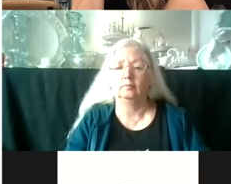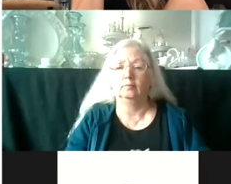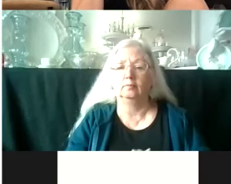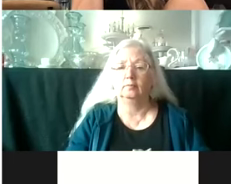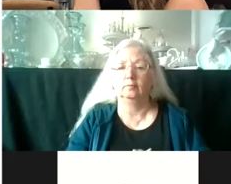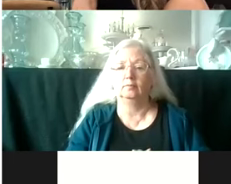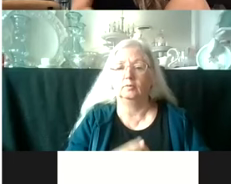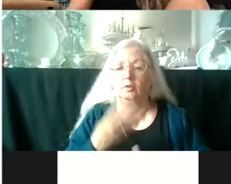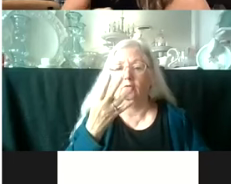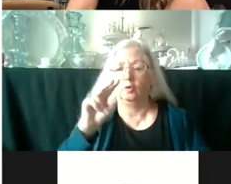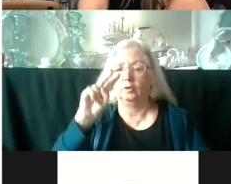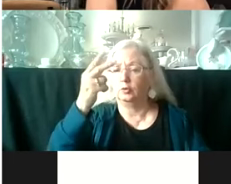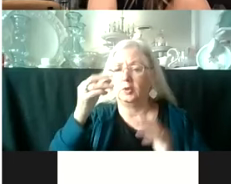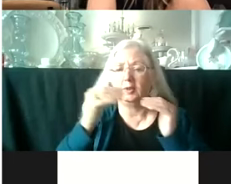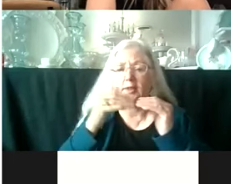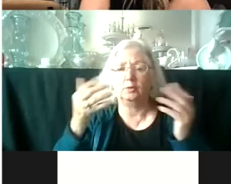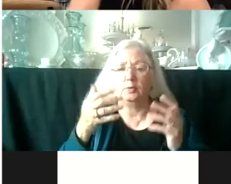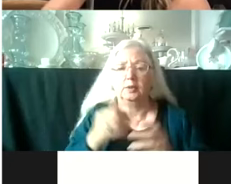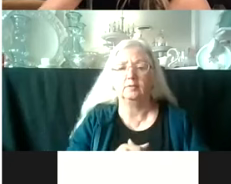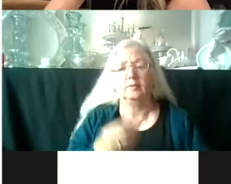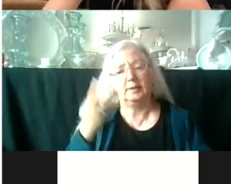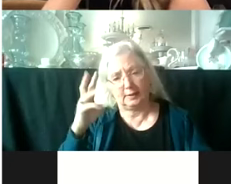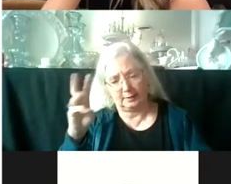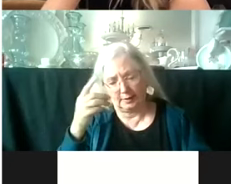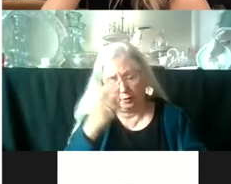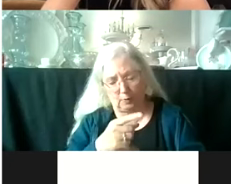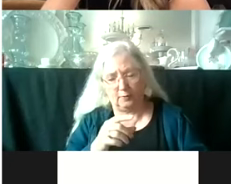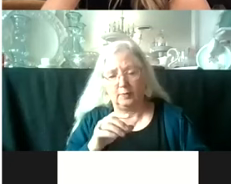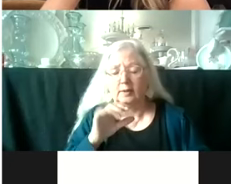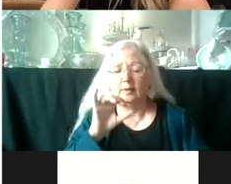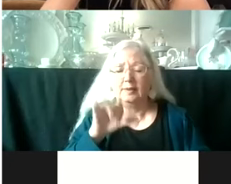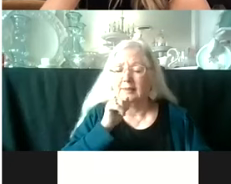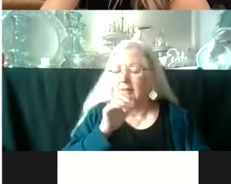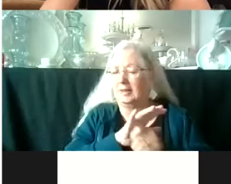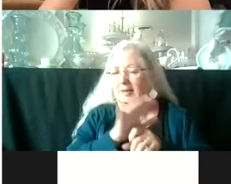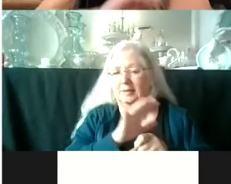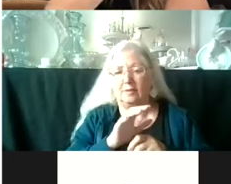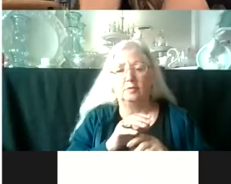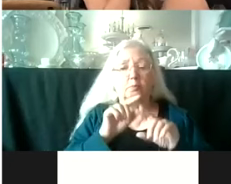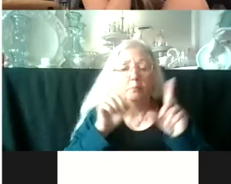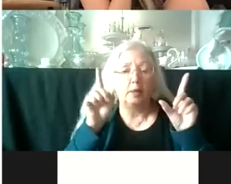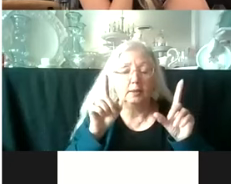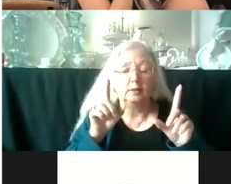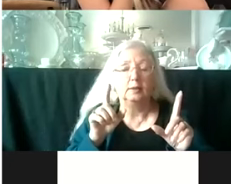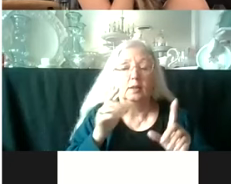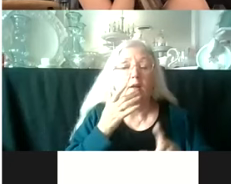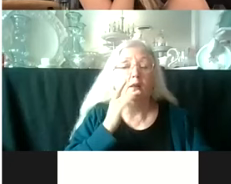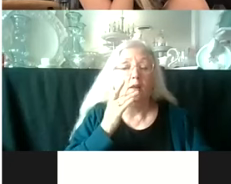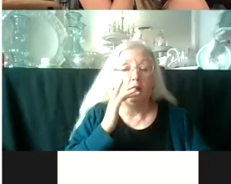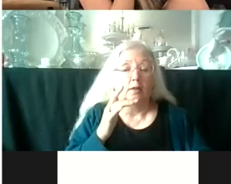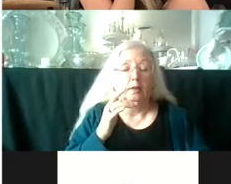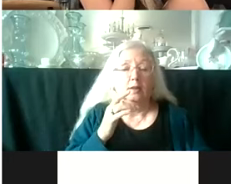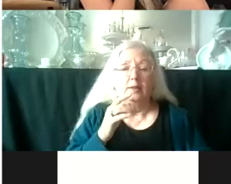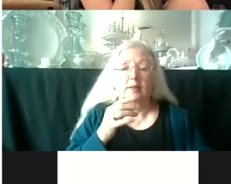What does 4 squared equal? 16. So that's not going to be enough, absolutely. But luckily, as who